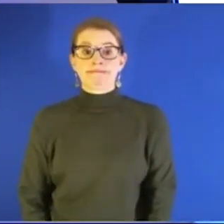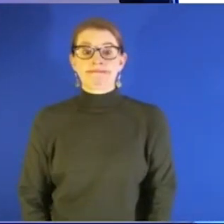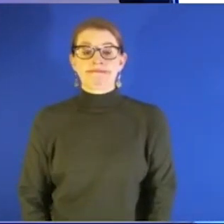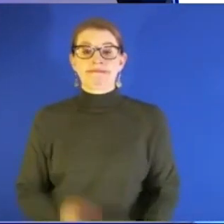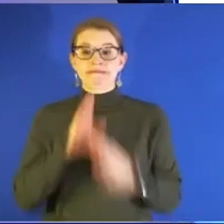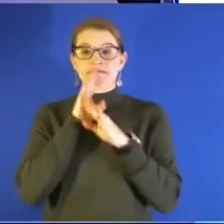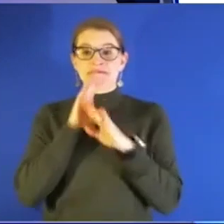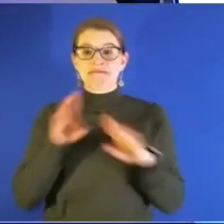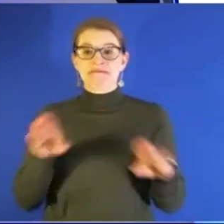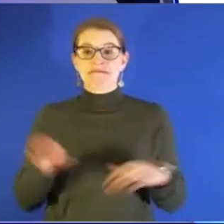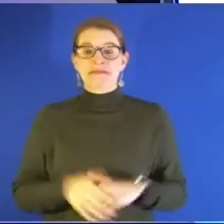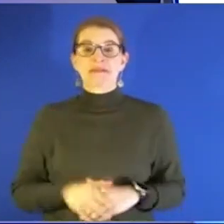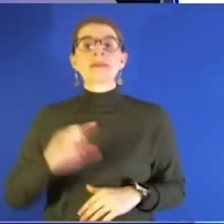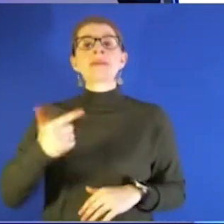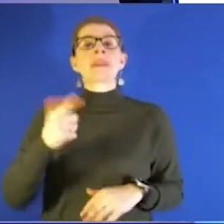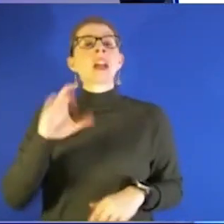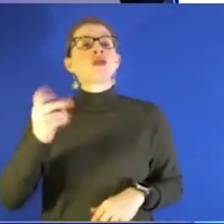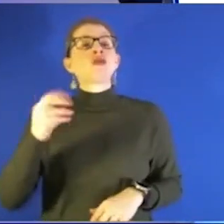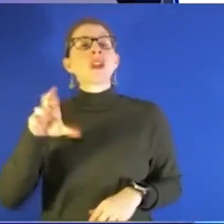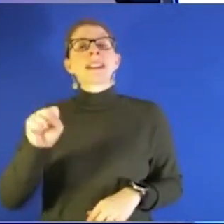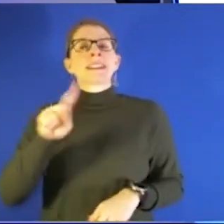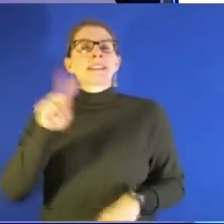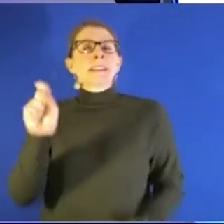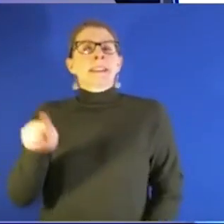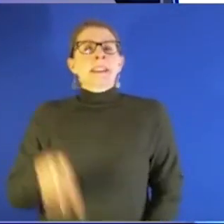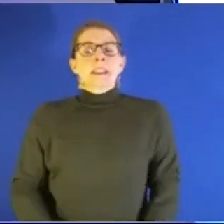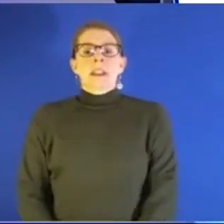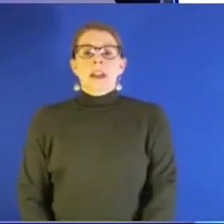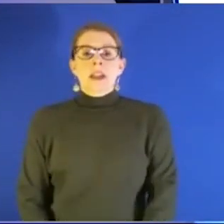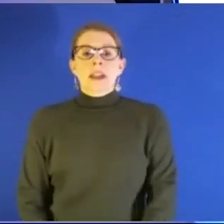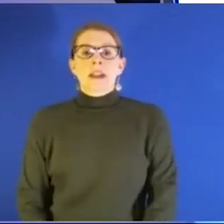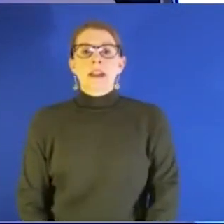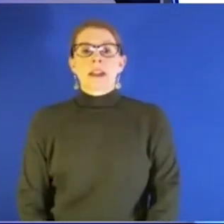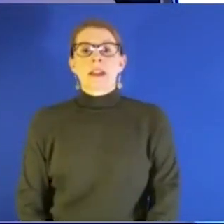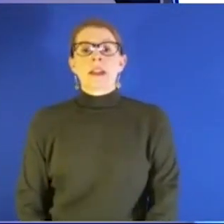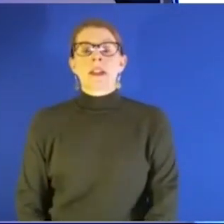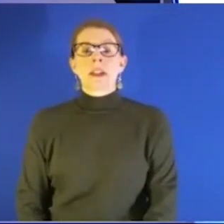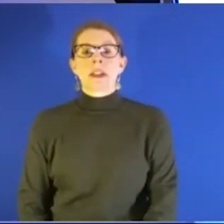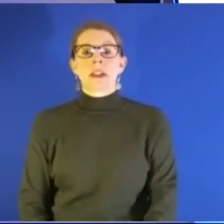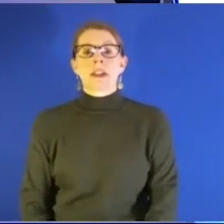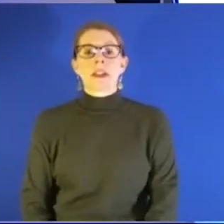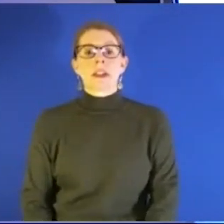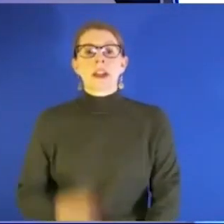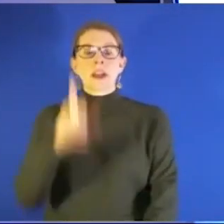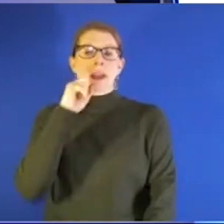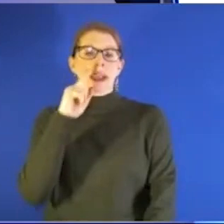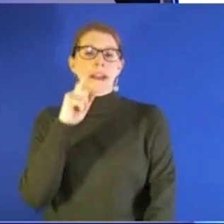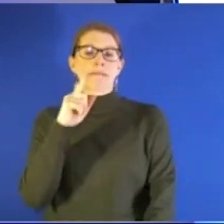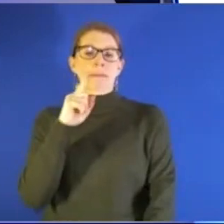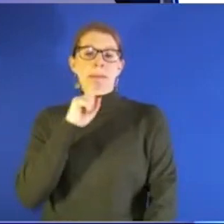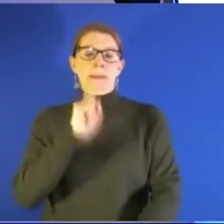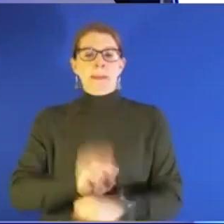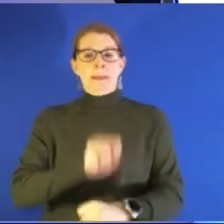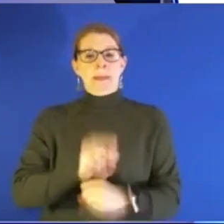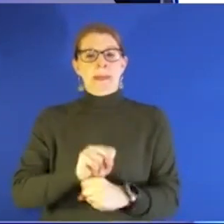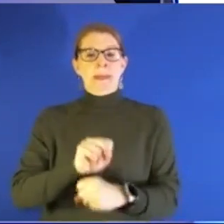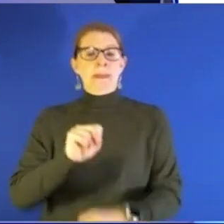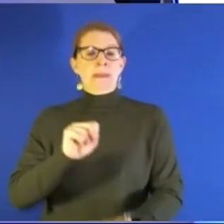So, Chris, I'm going to ask you a question. Do you think it's true? Does it feel like to you that Omicron's not so